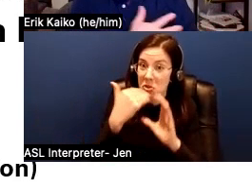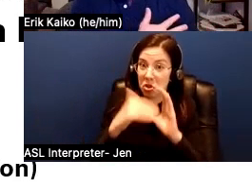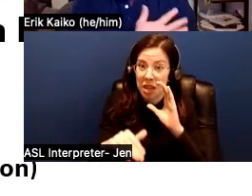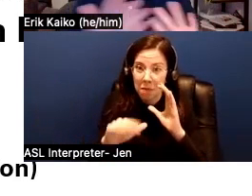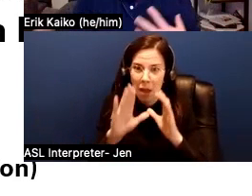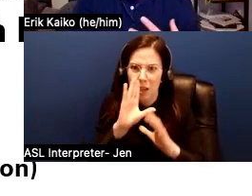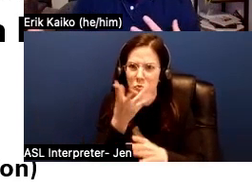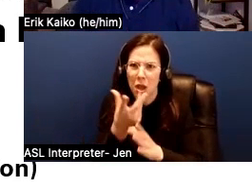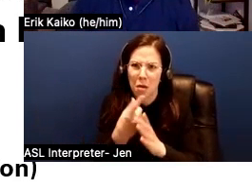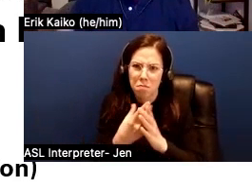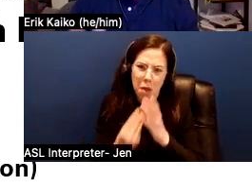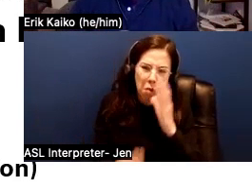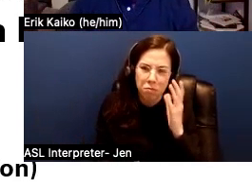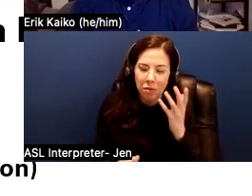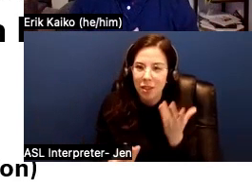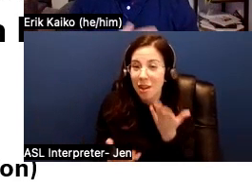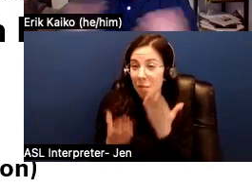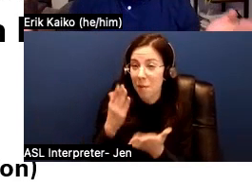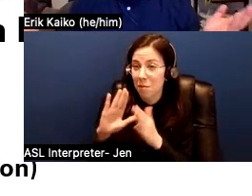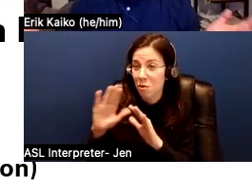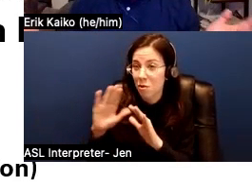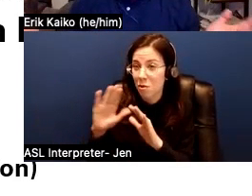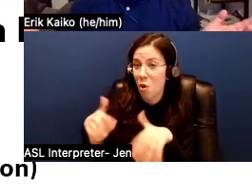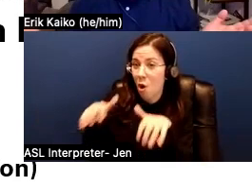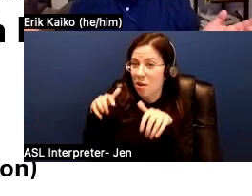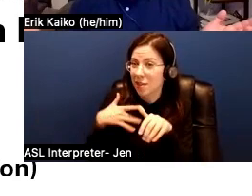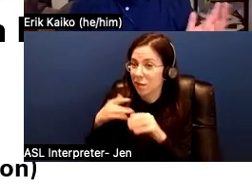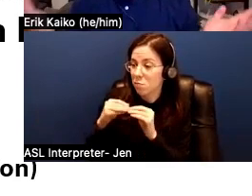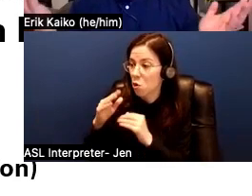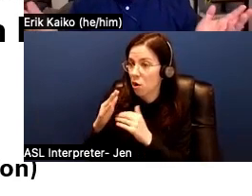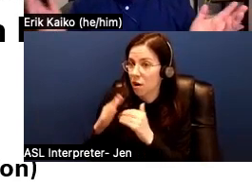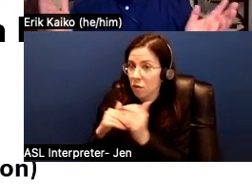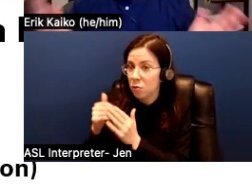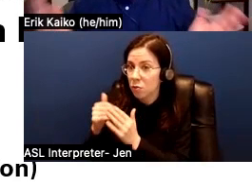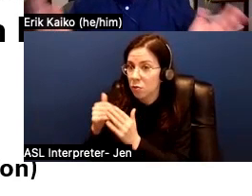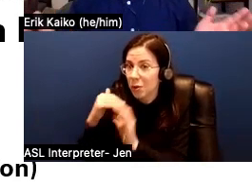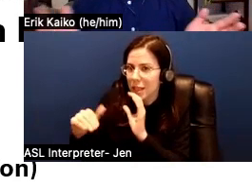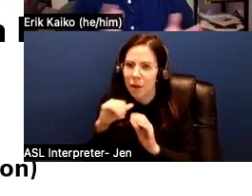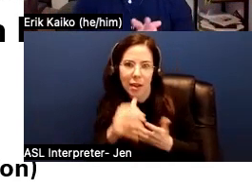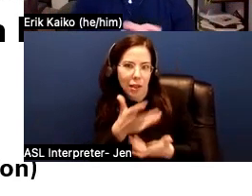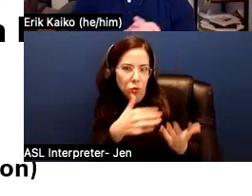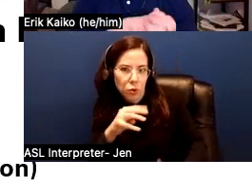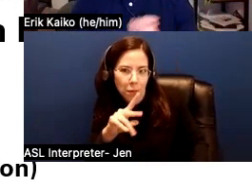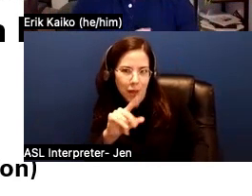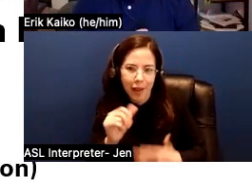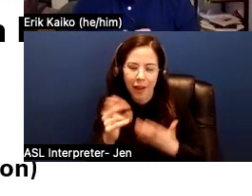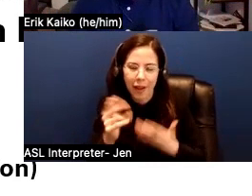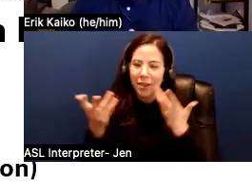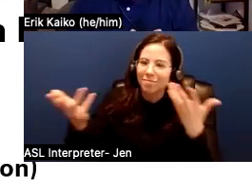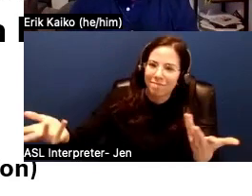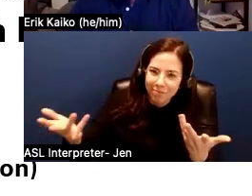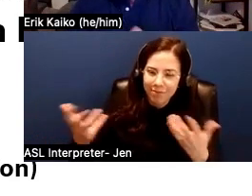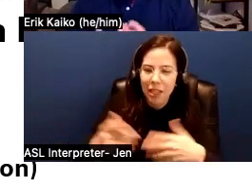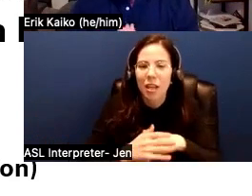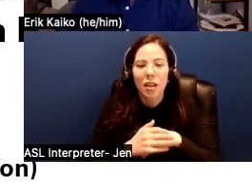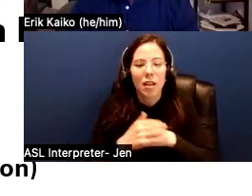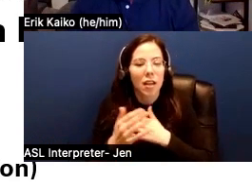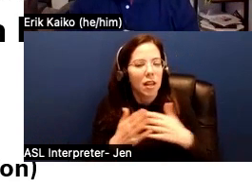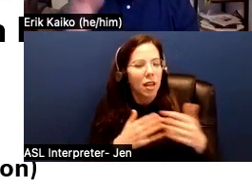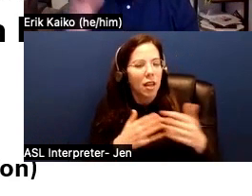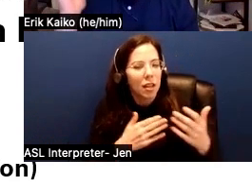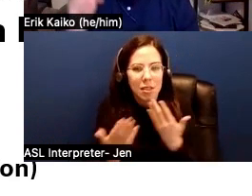may be more comfortable with one or the other. So don't be afraid to put the messaging out there. If it is, even if all you have for is putting